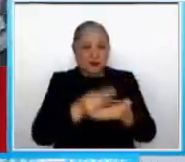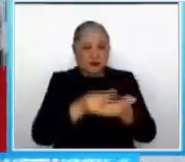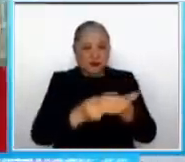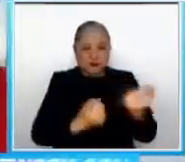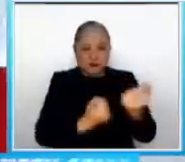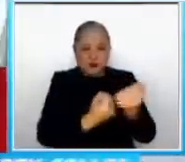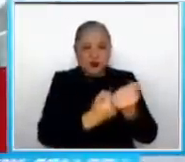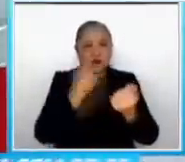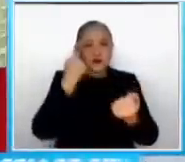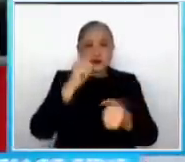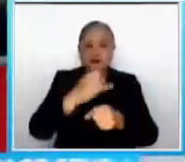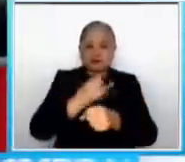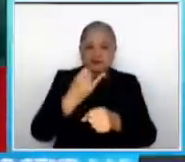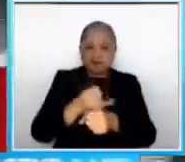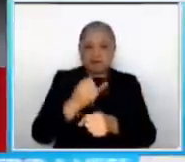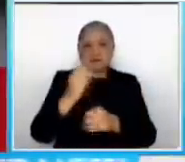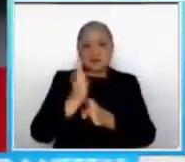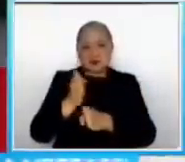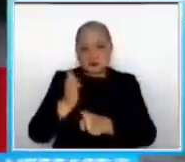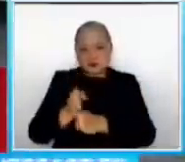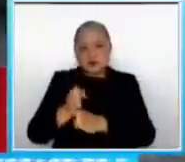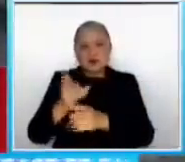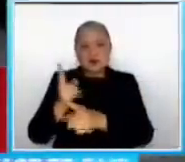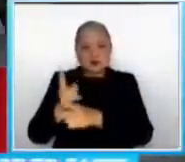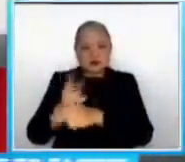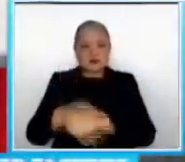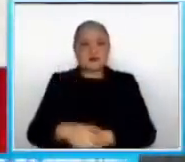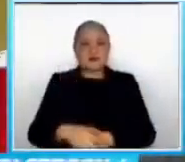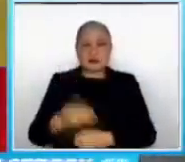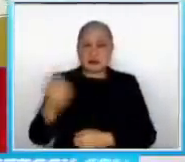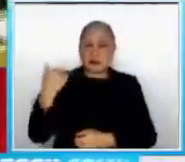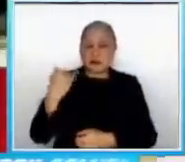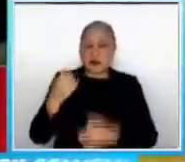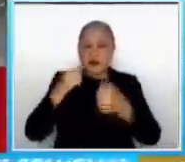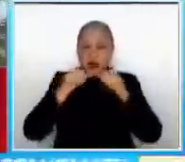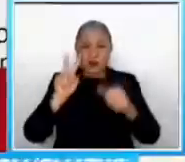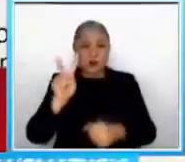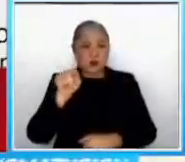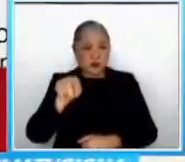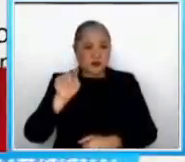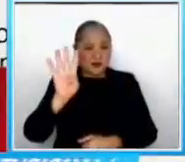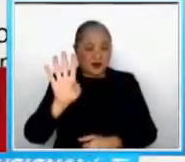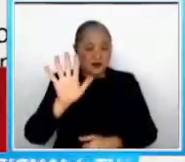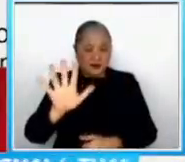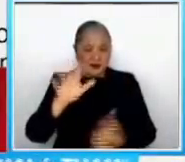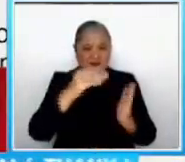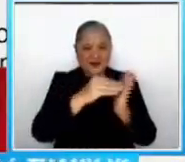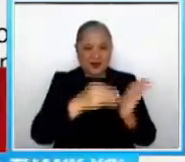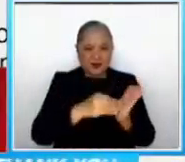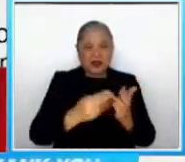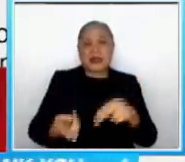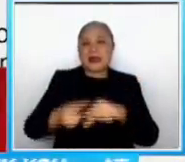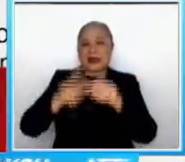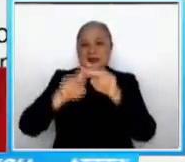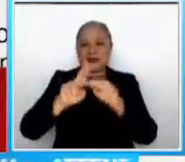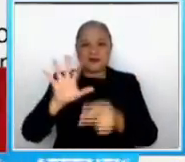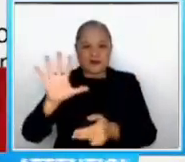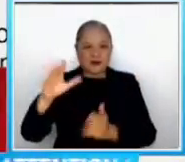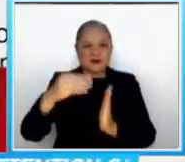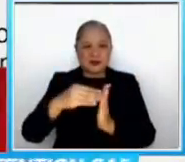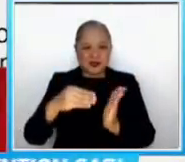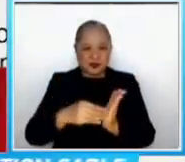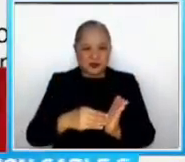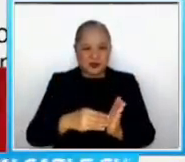vehicles From the already announced 2.5 billion to 5 billion Continue working with the private firms